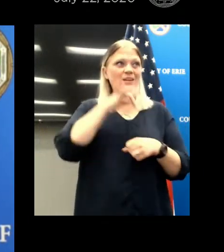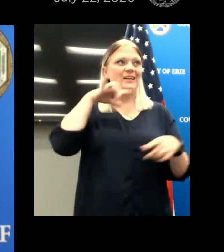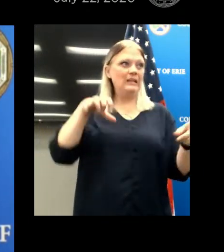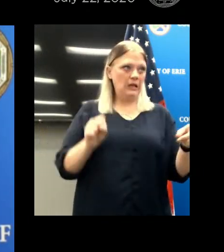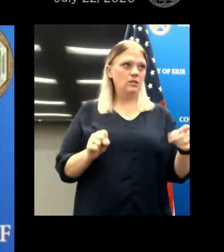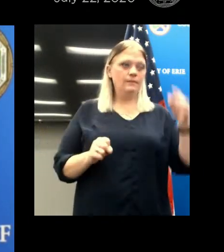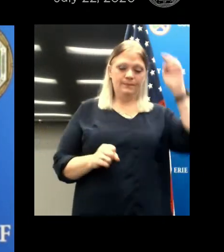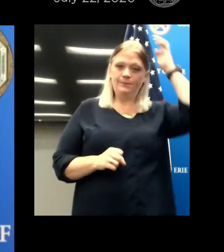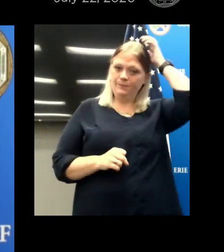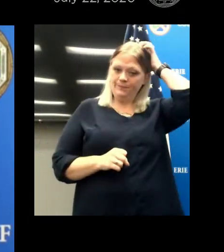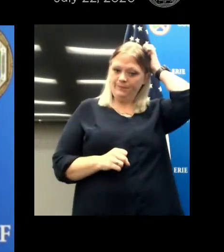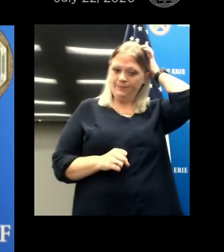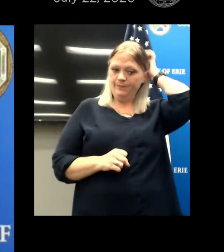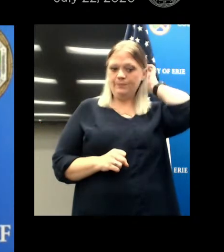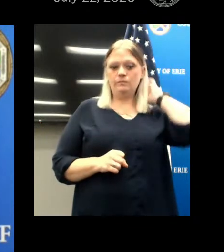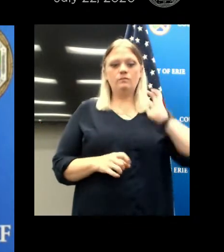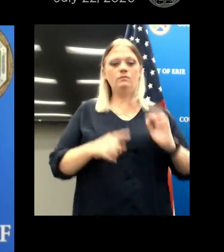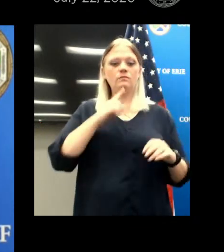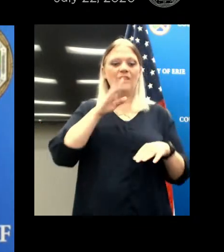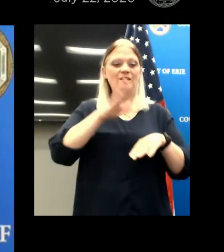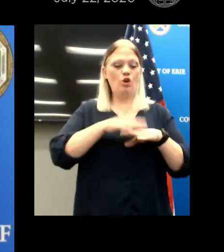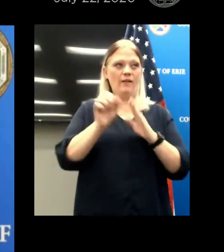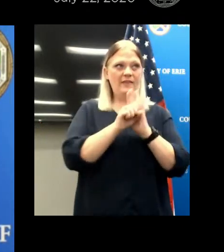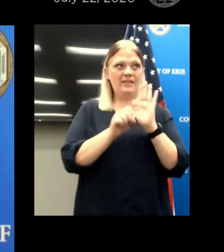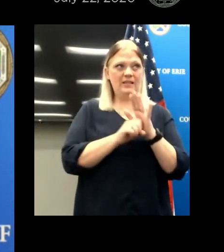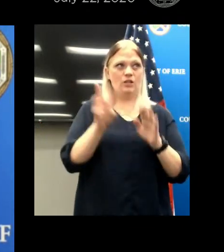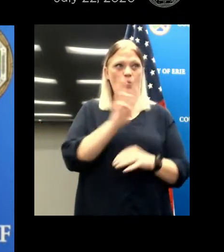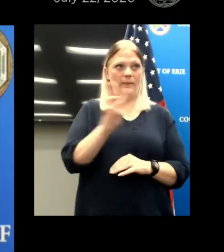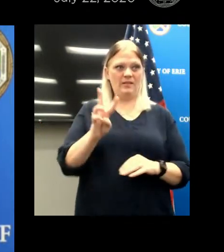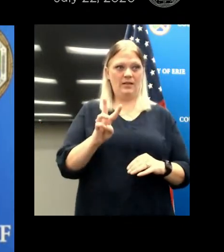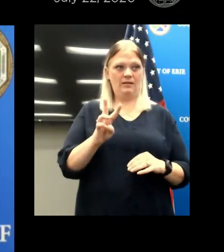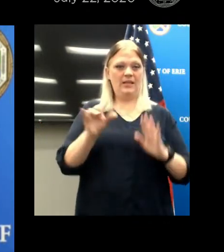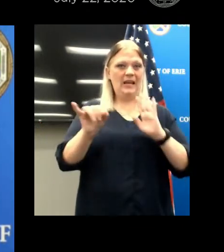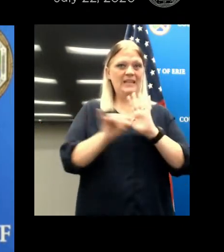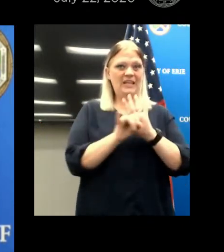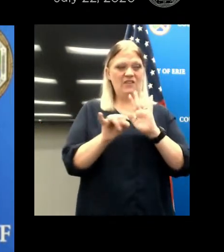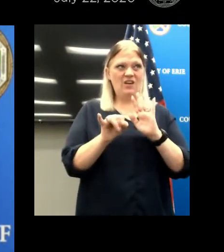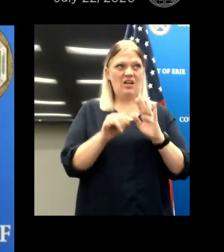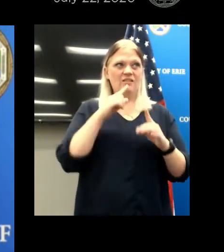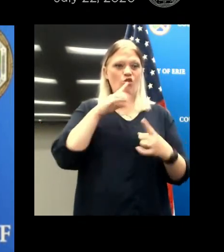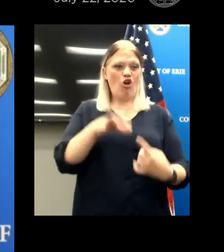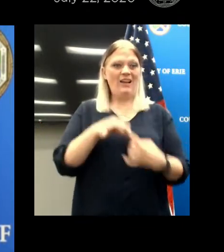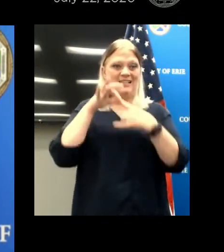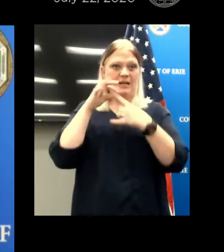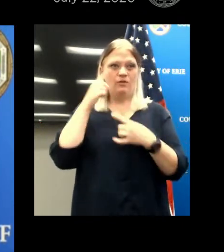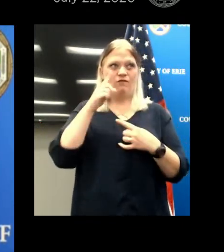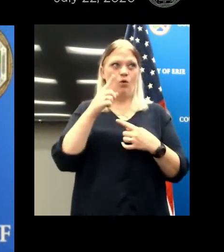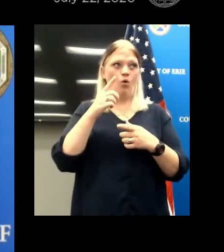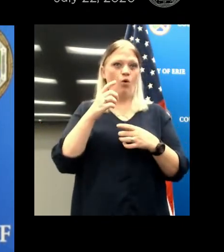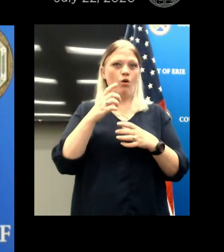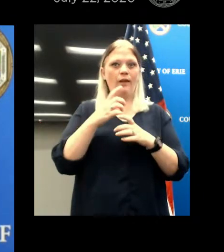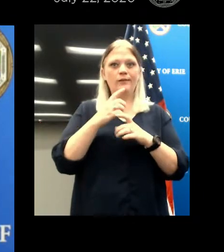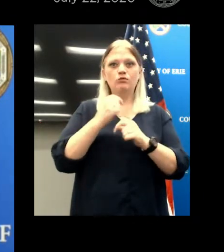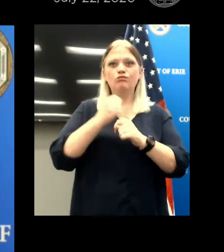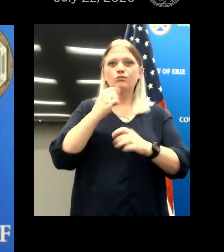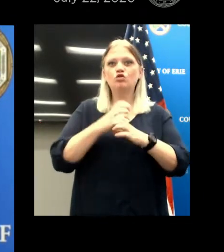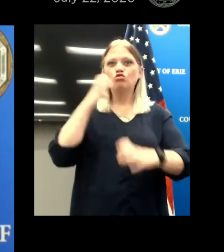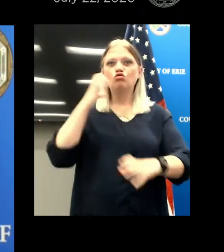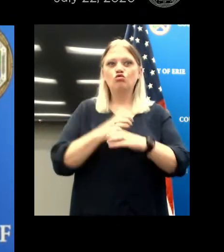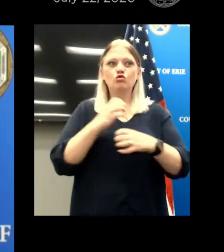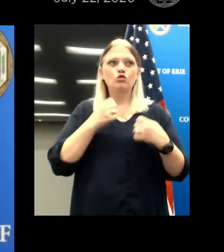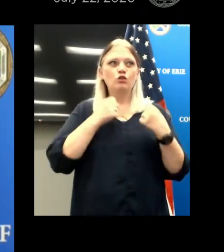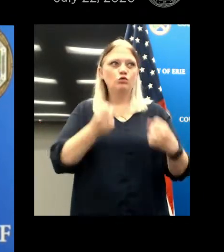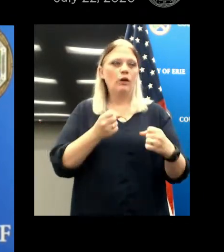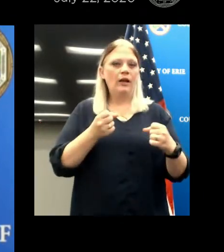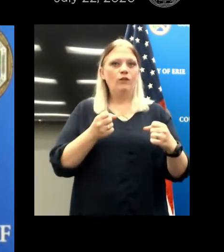yes. It is on the state's website. It identifies there are exemptions for like truck drivers who are driving through states